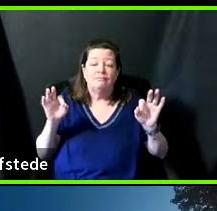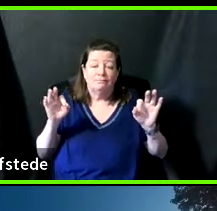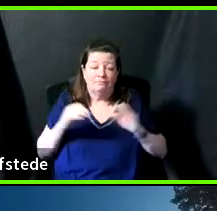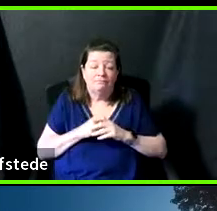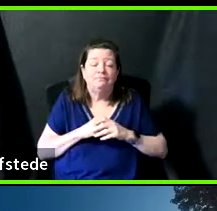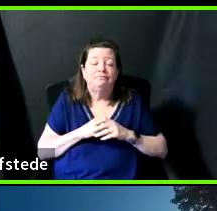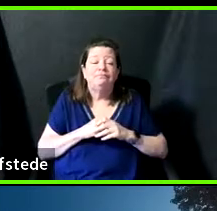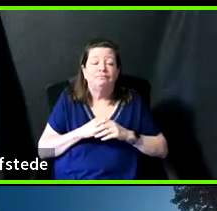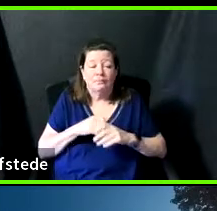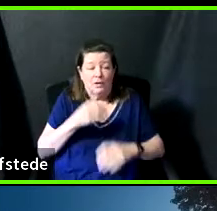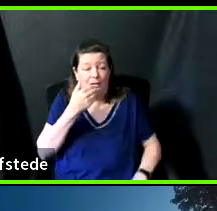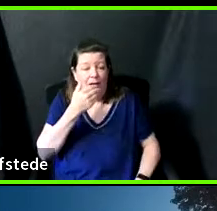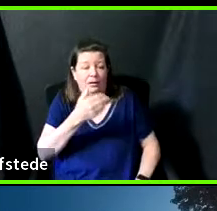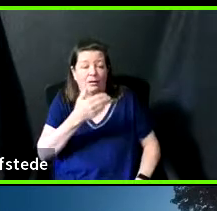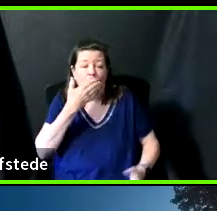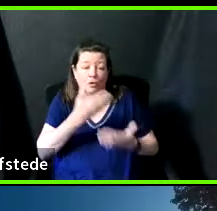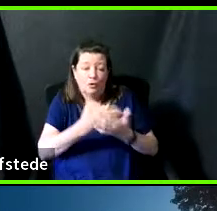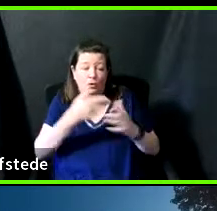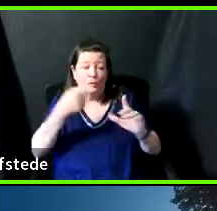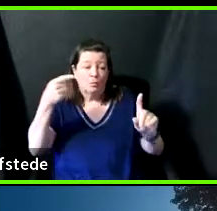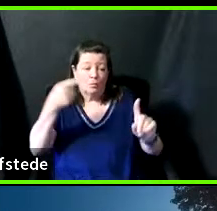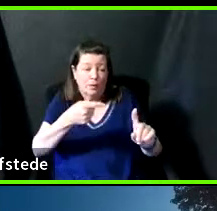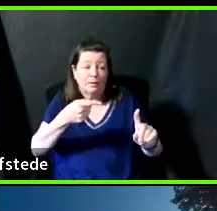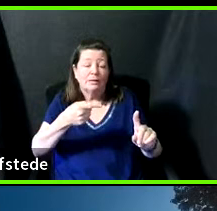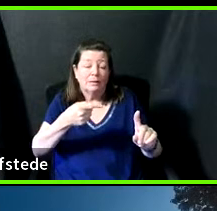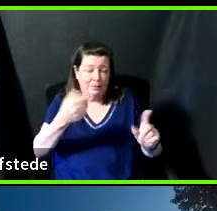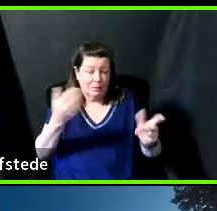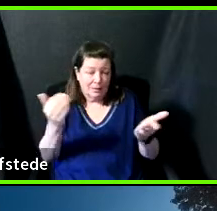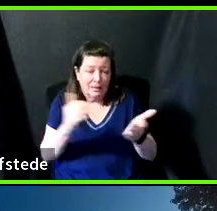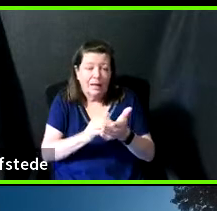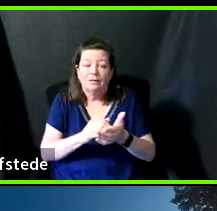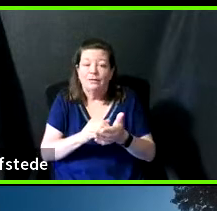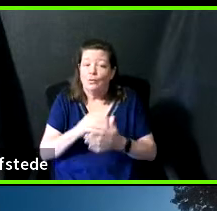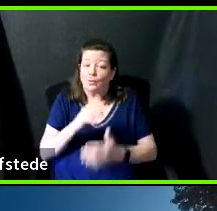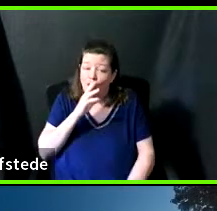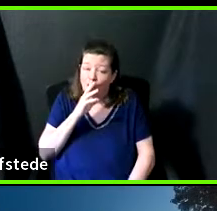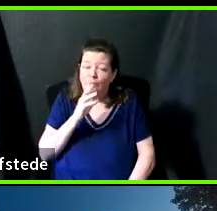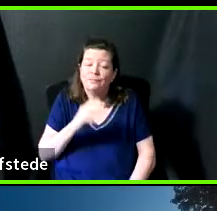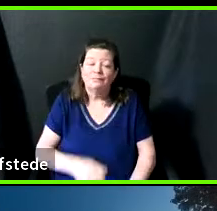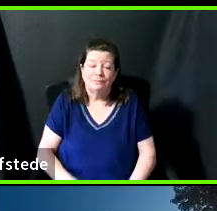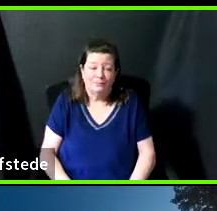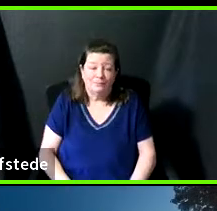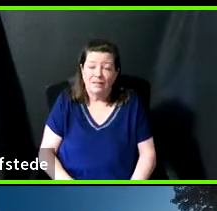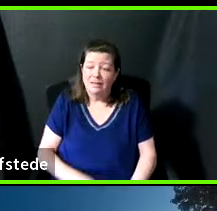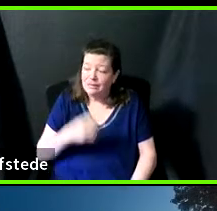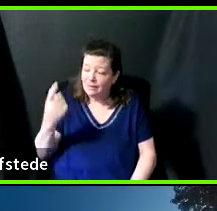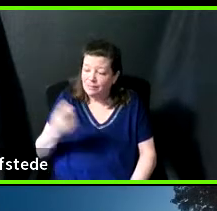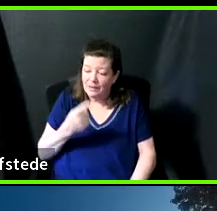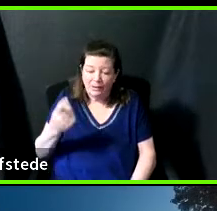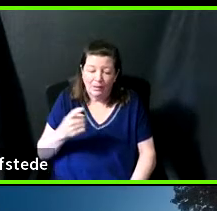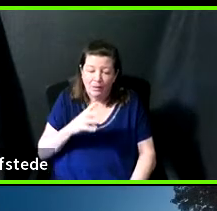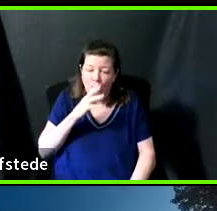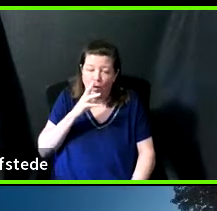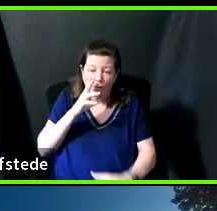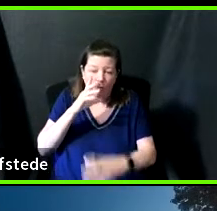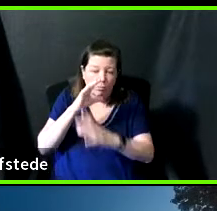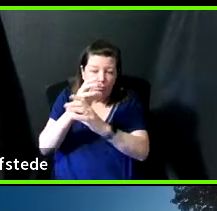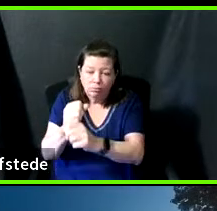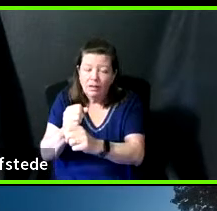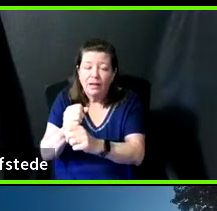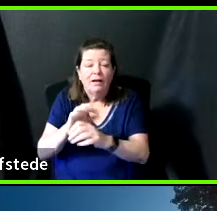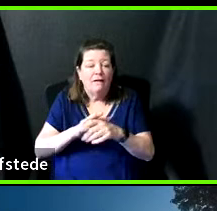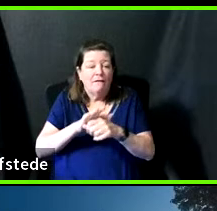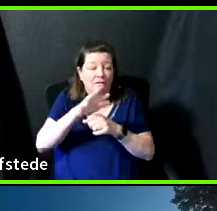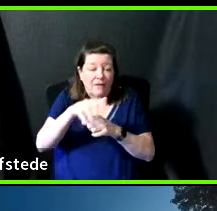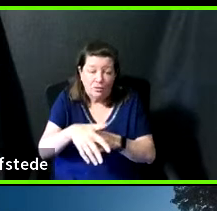Thank you. Such a good point. And again, water, something about water that draws people, and fountains are